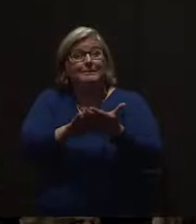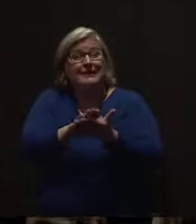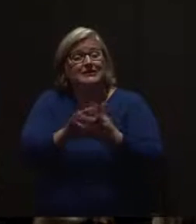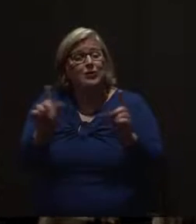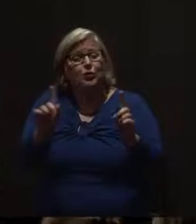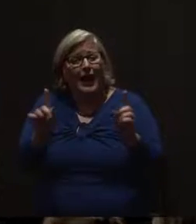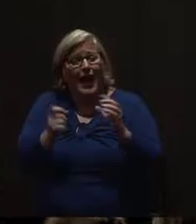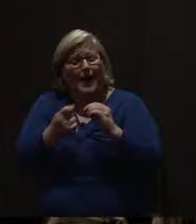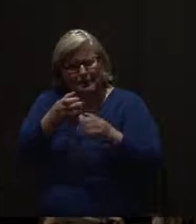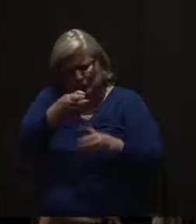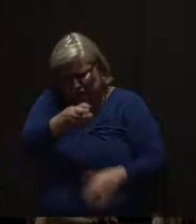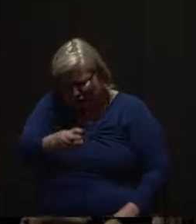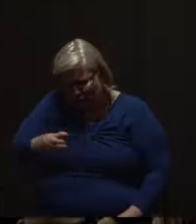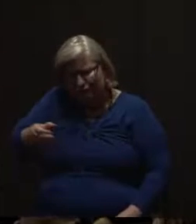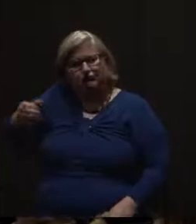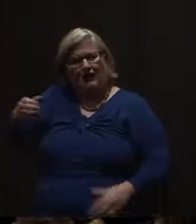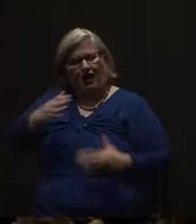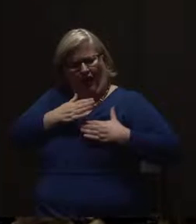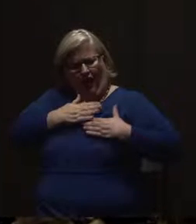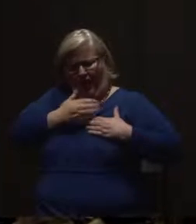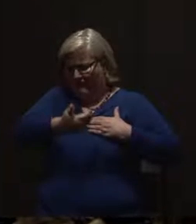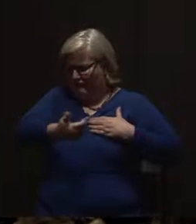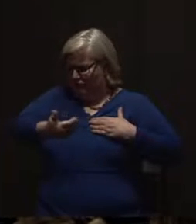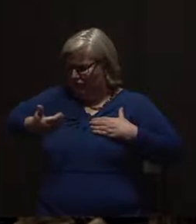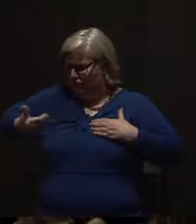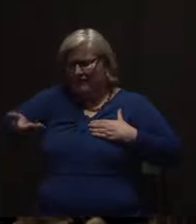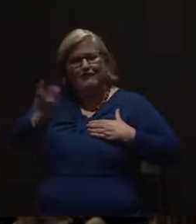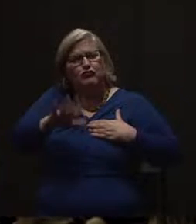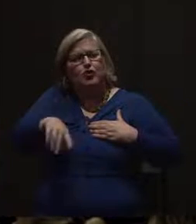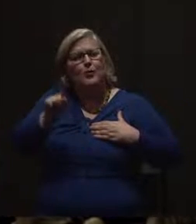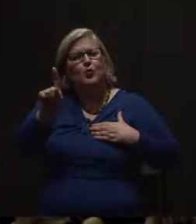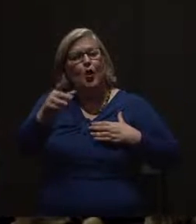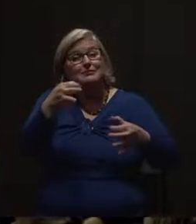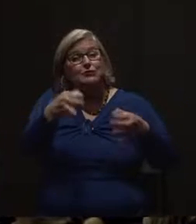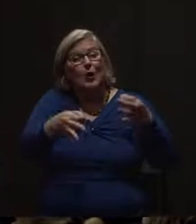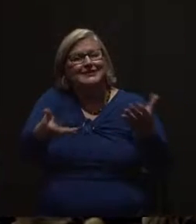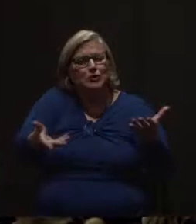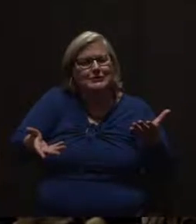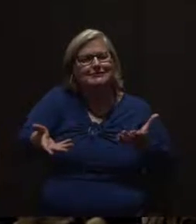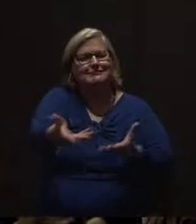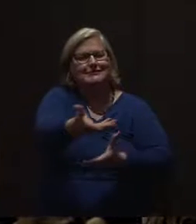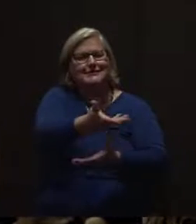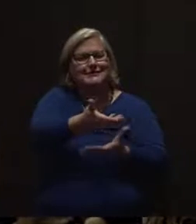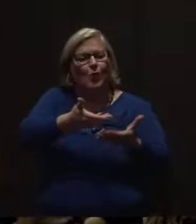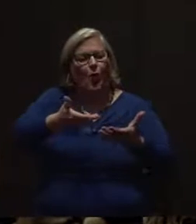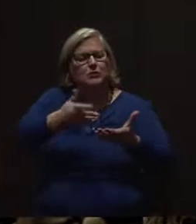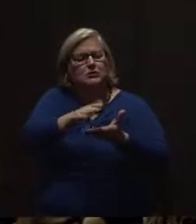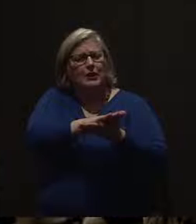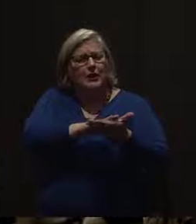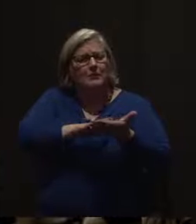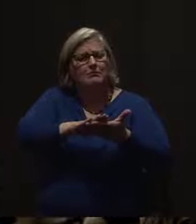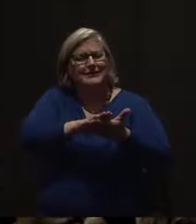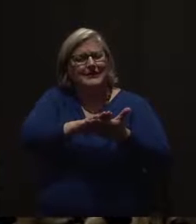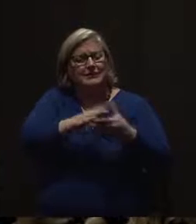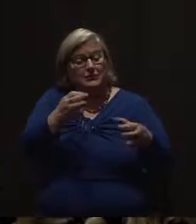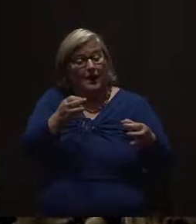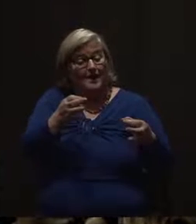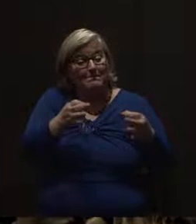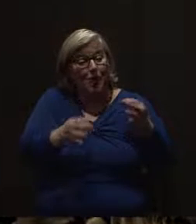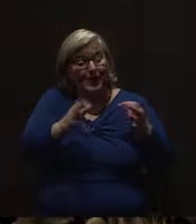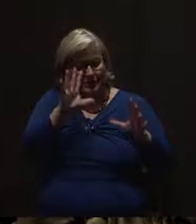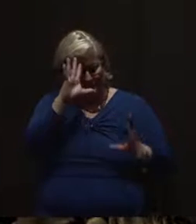What has happened to marginalize love in the political discourse? And what can politics inform by